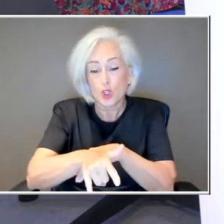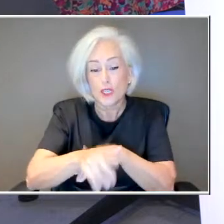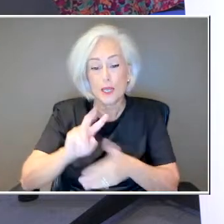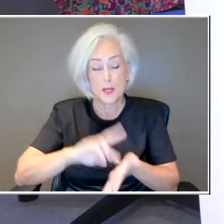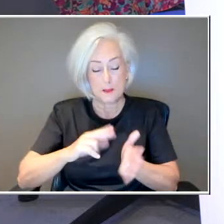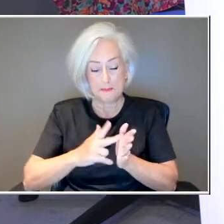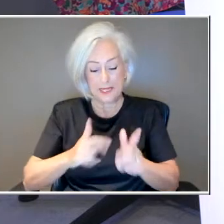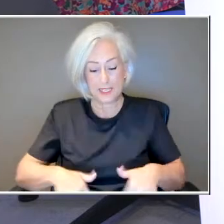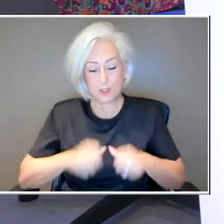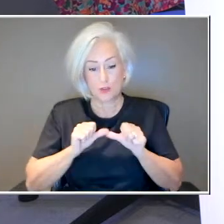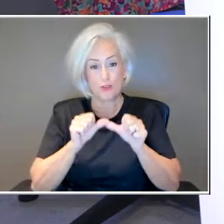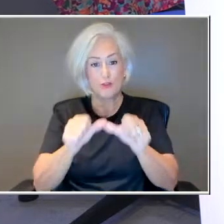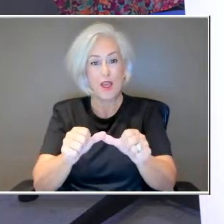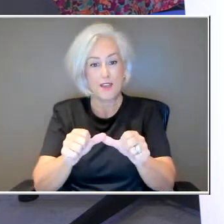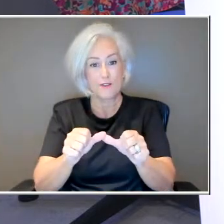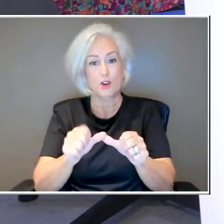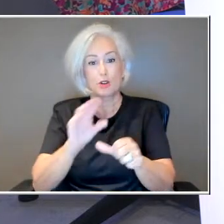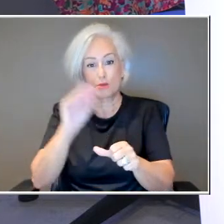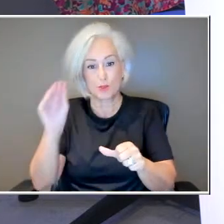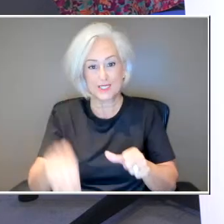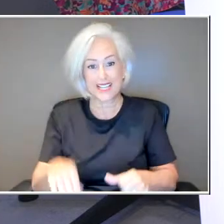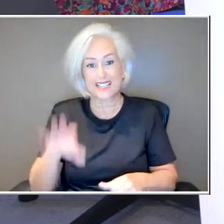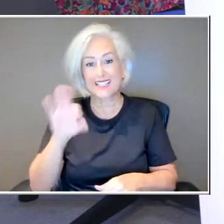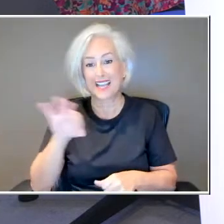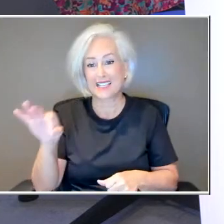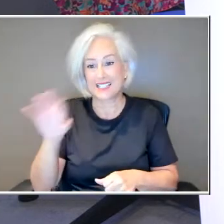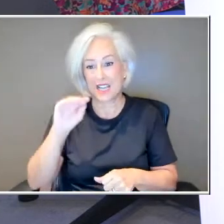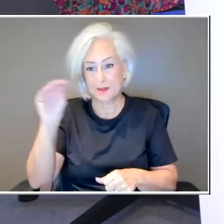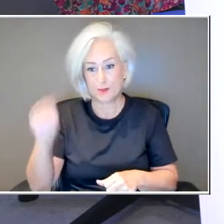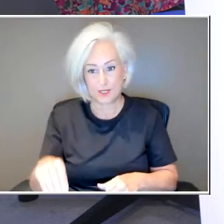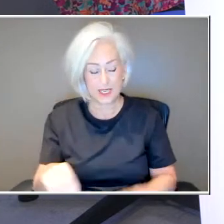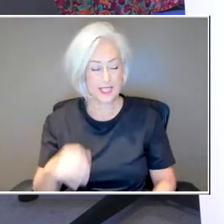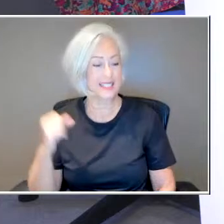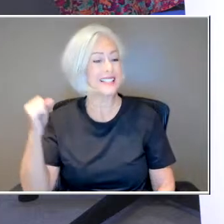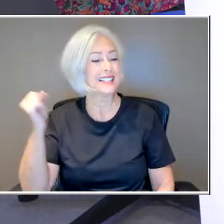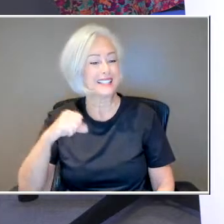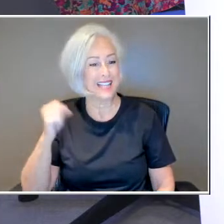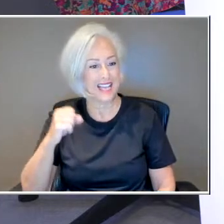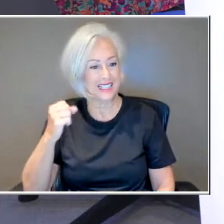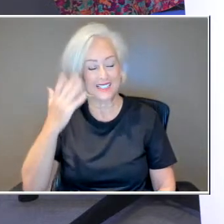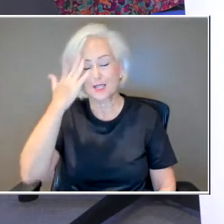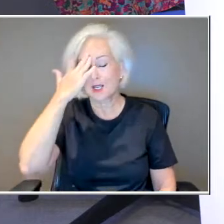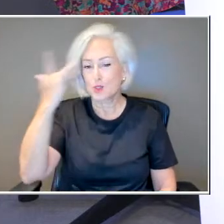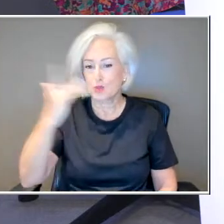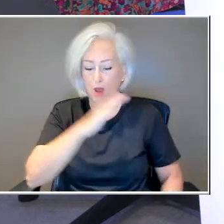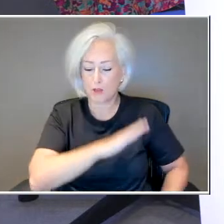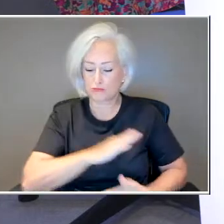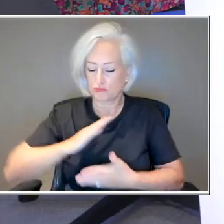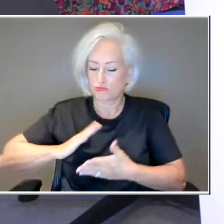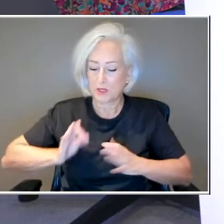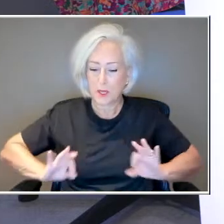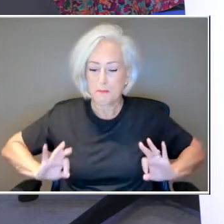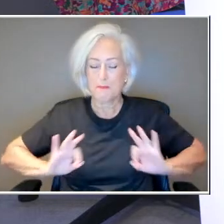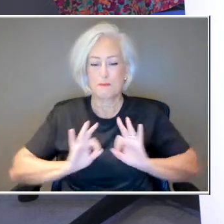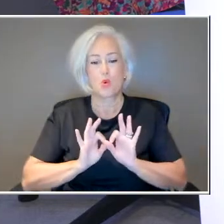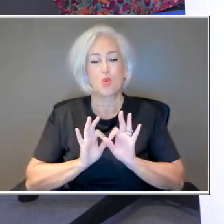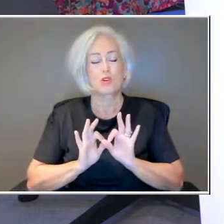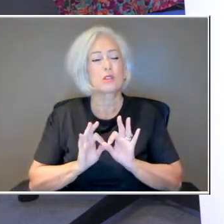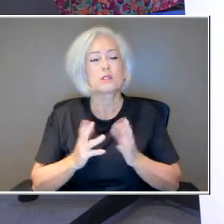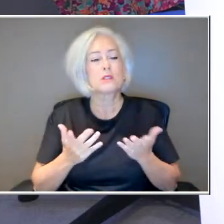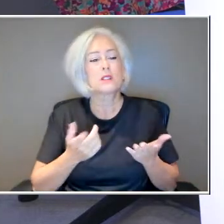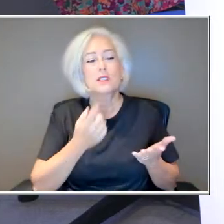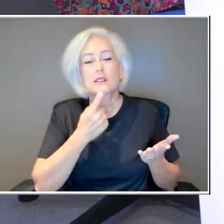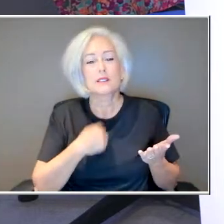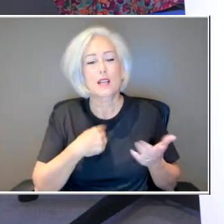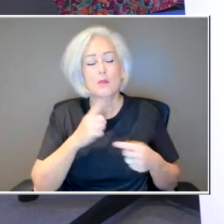be 99%? It can for some patients, absolutely. Which, of course, why screening makes all the difference. That's right. What difference did it make in this